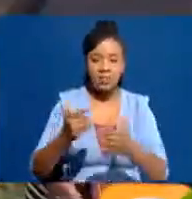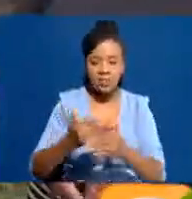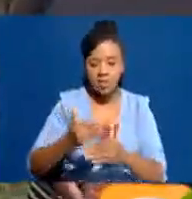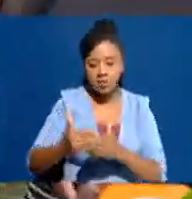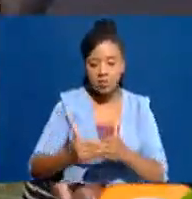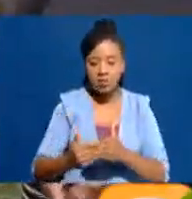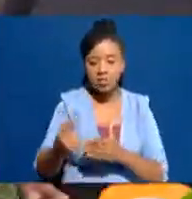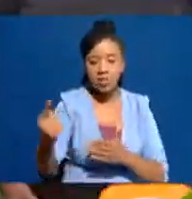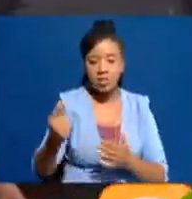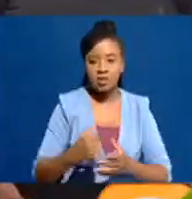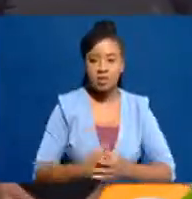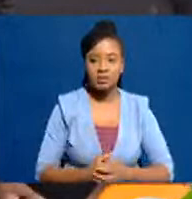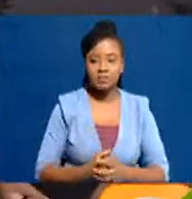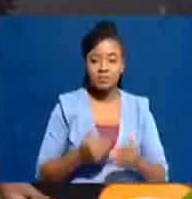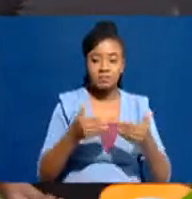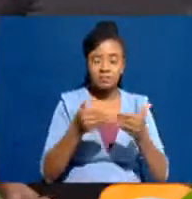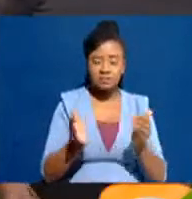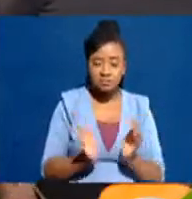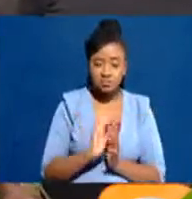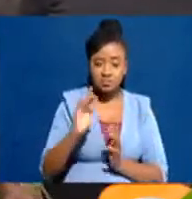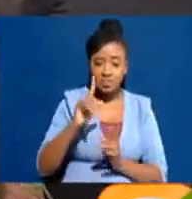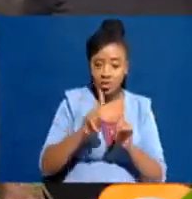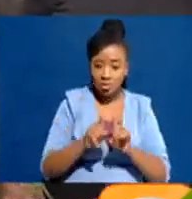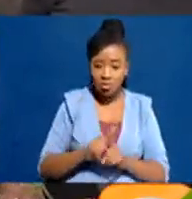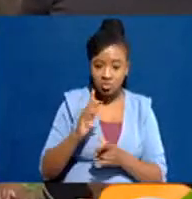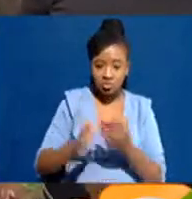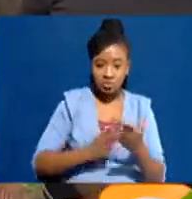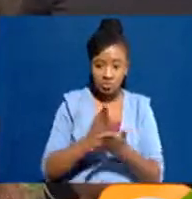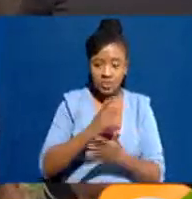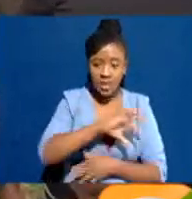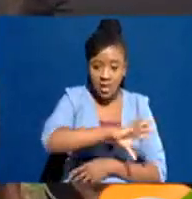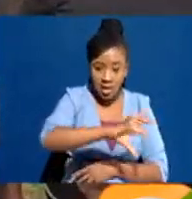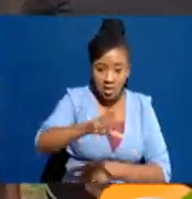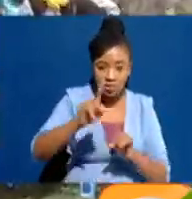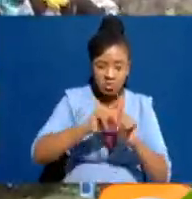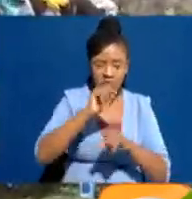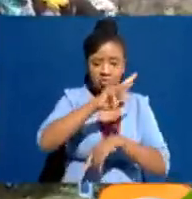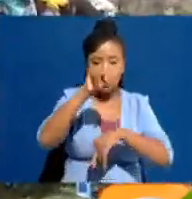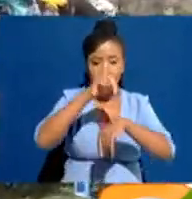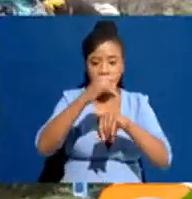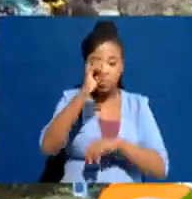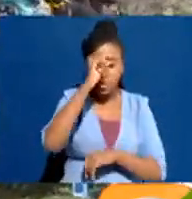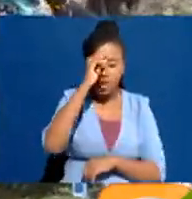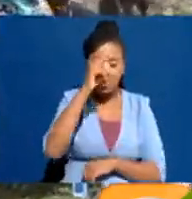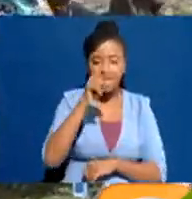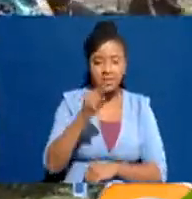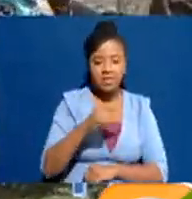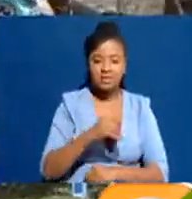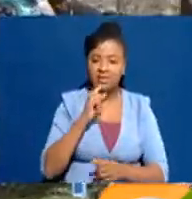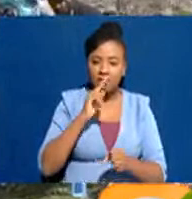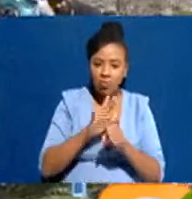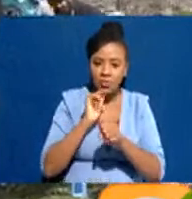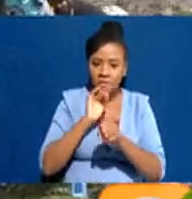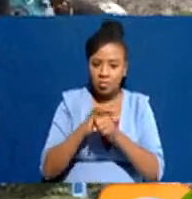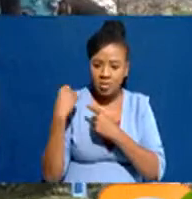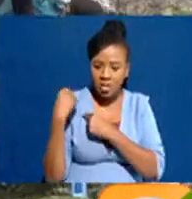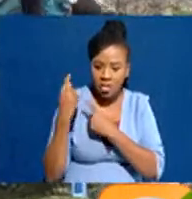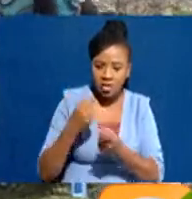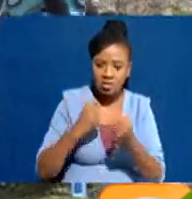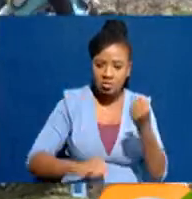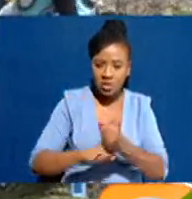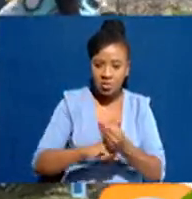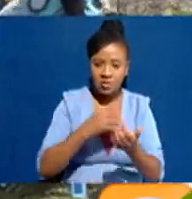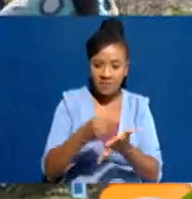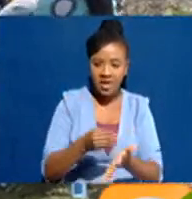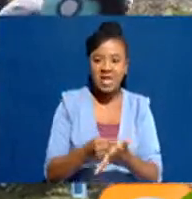week. The families also confirm that the county and national governments have lived up to their promises of financial